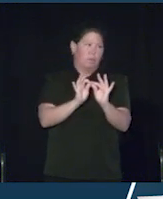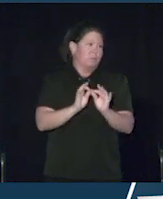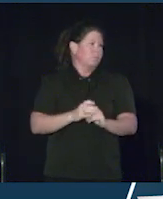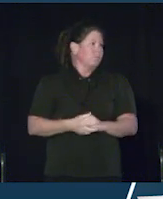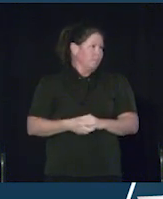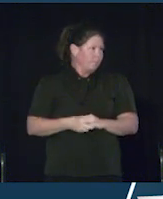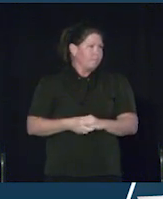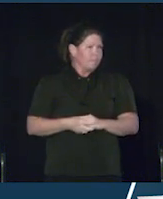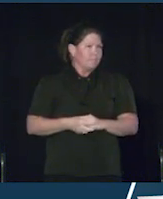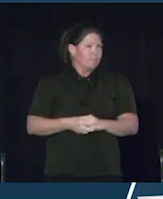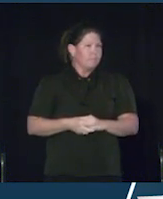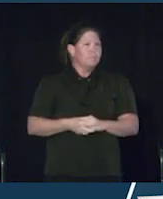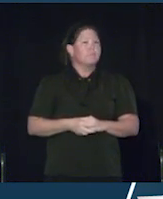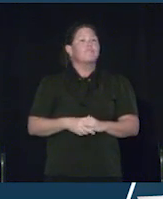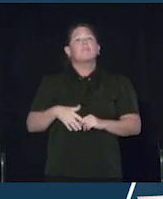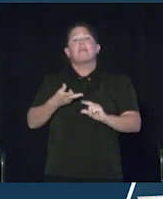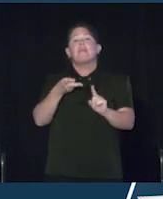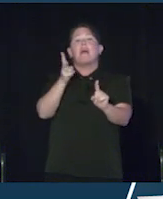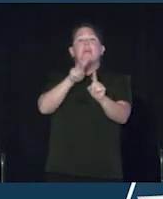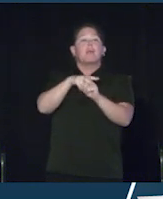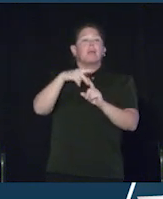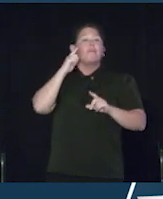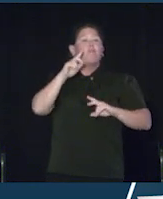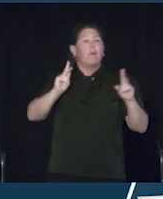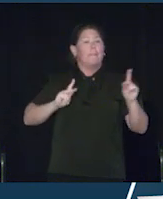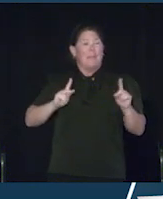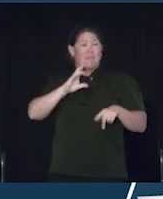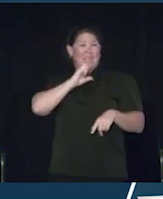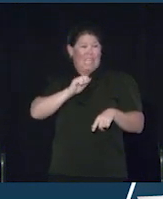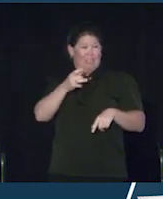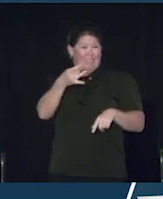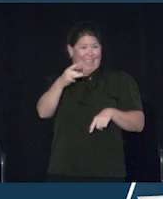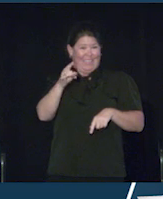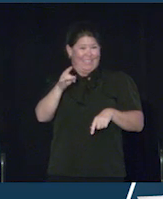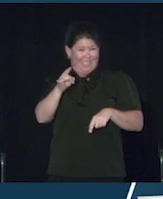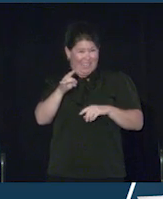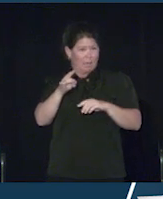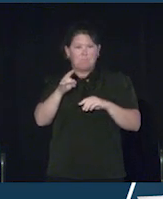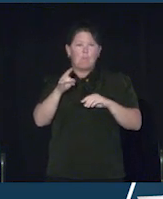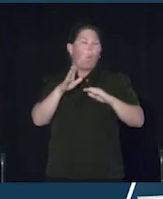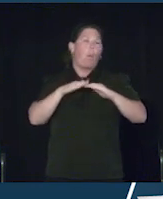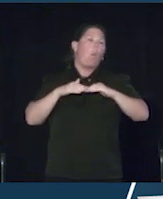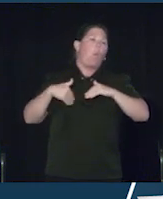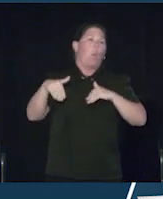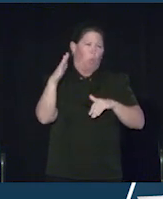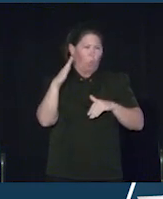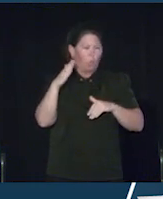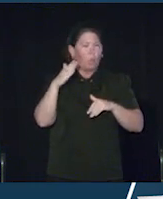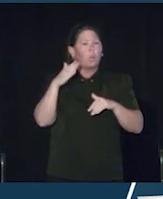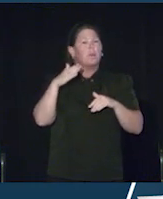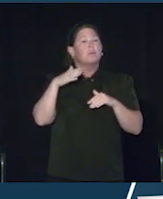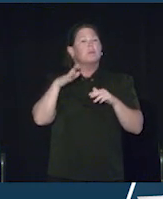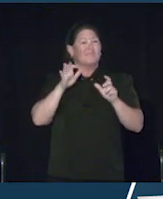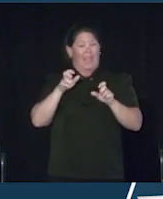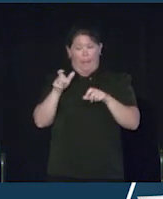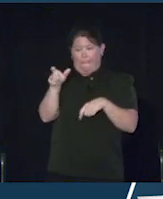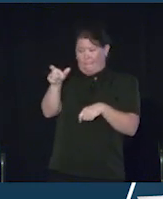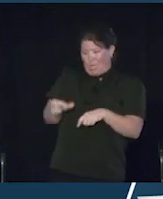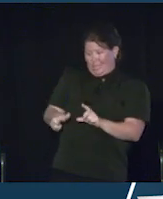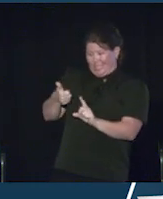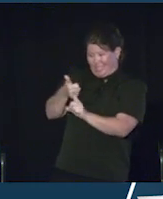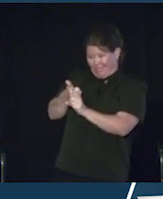applications for individuals who are 18 years of age or older, the applicant, him or herself, needs to sign the